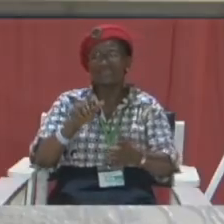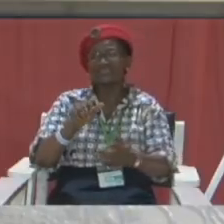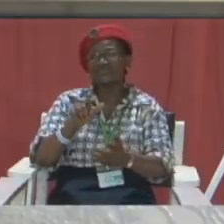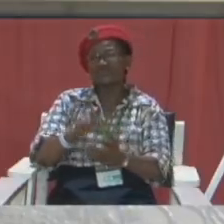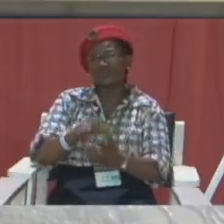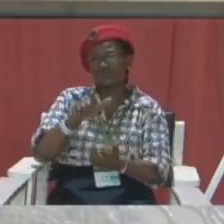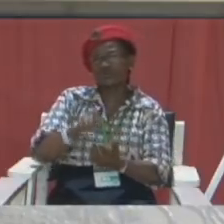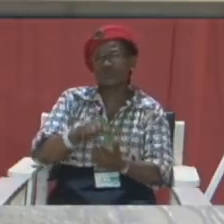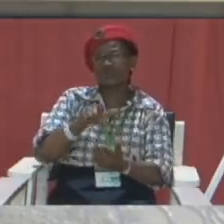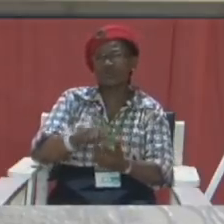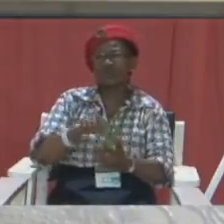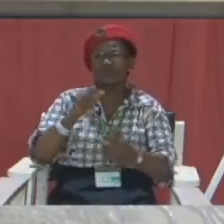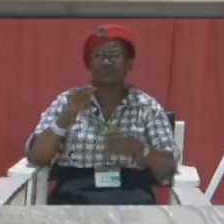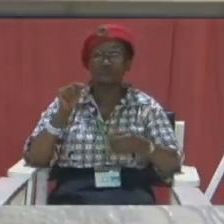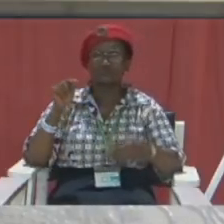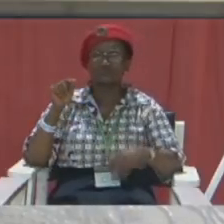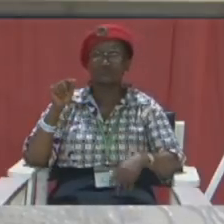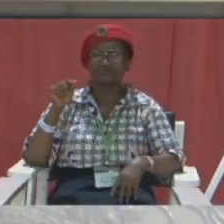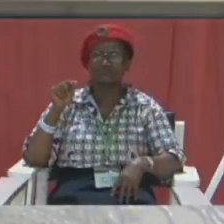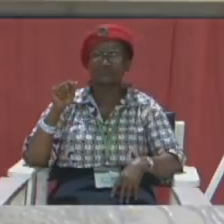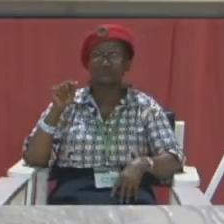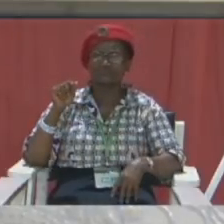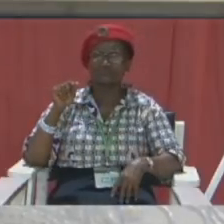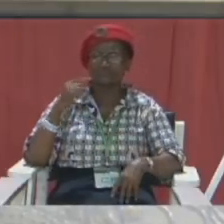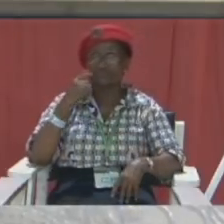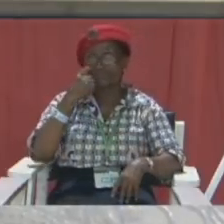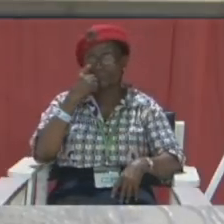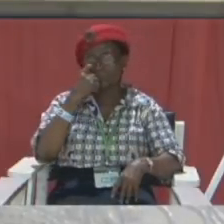N o si ni de na penu.